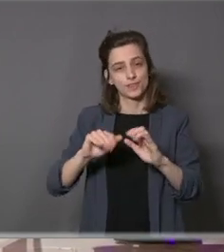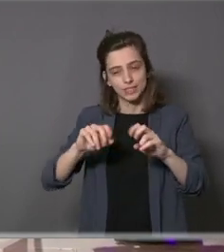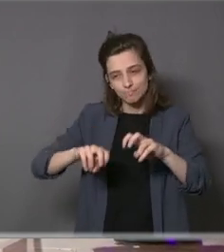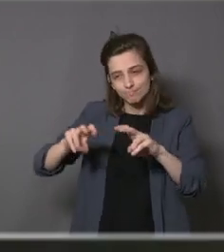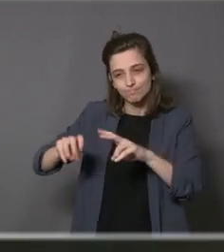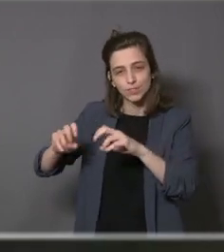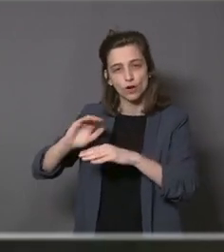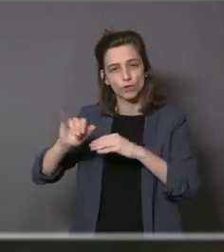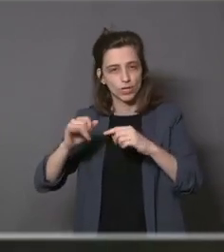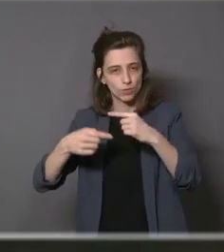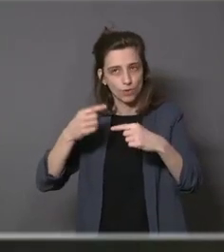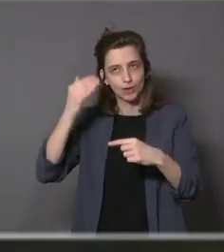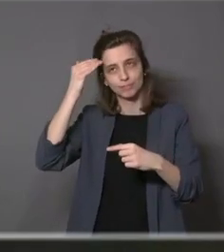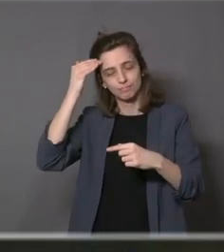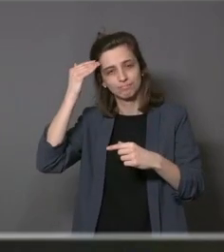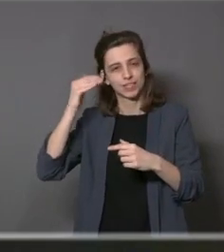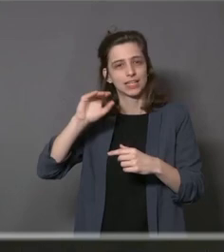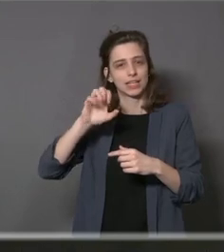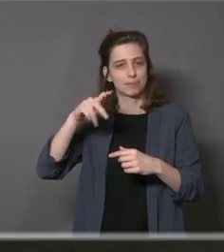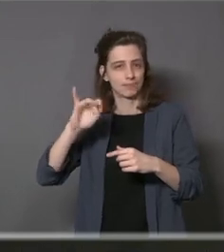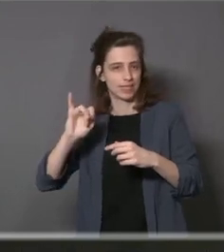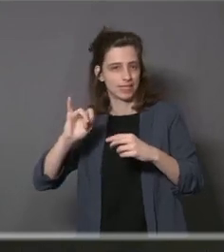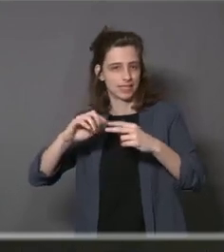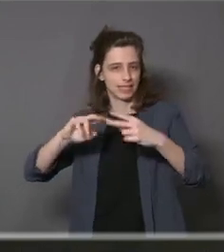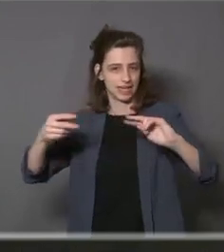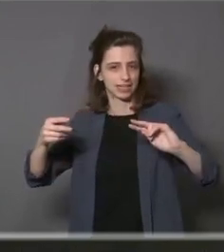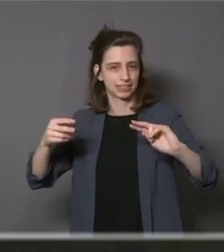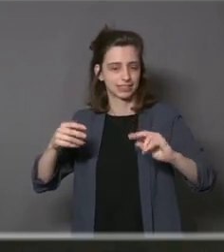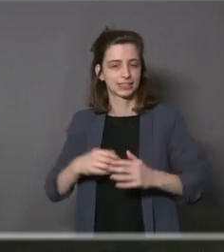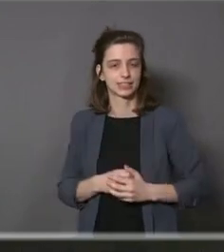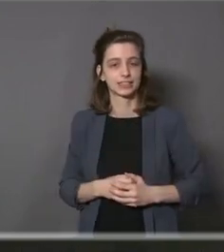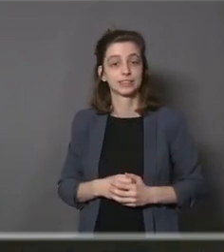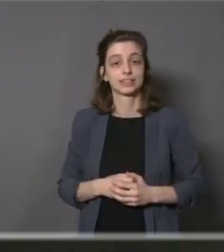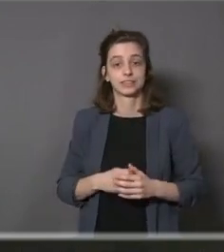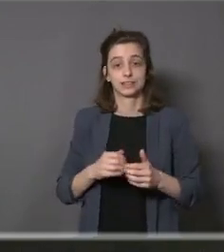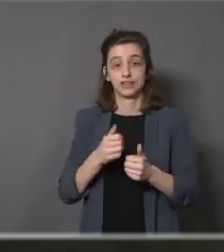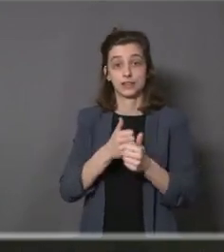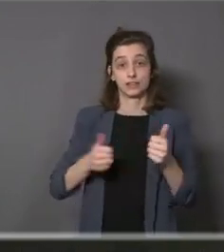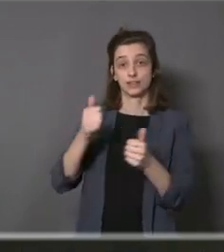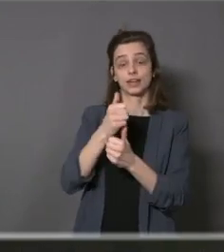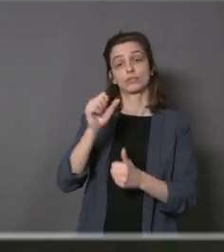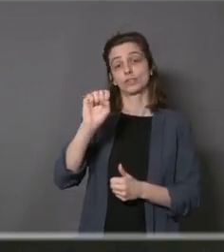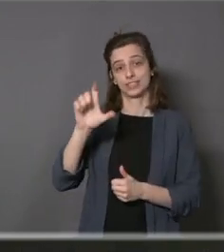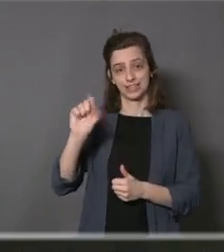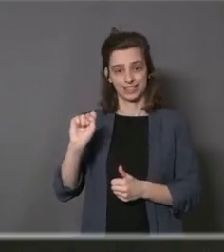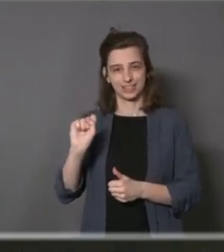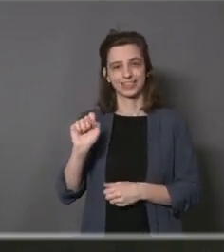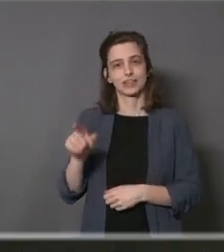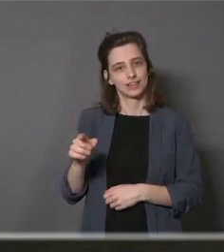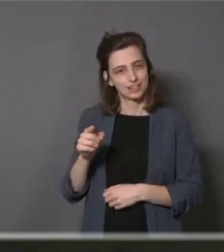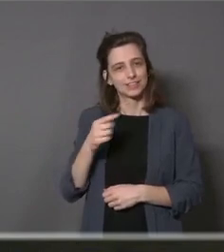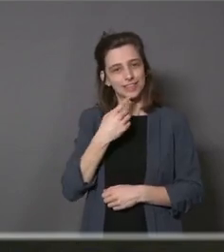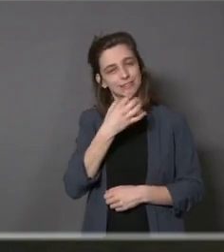disease. Rector Sells, you mentioned how important it is to give voice to those who don't have a